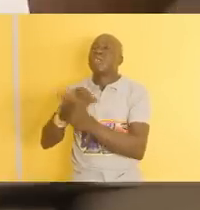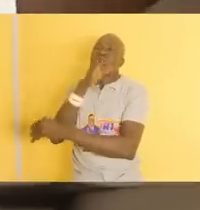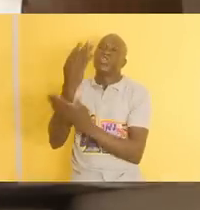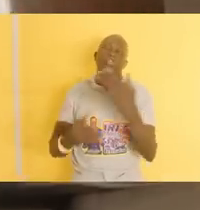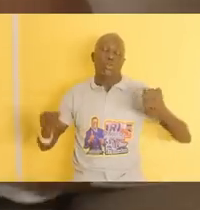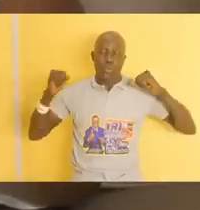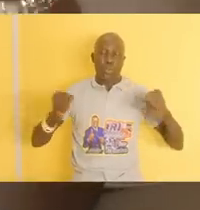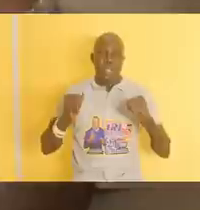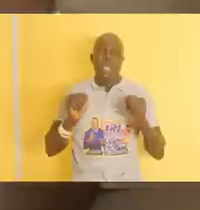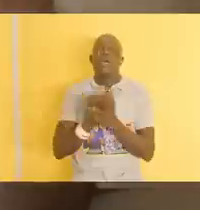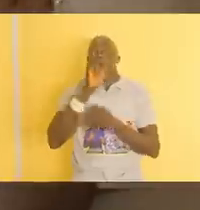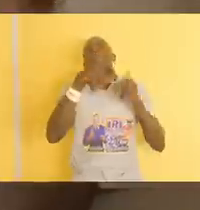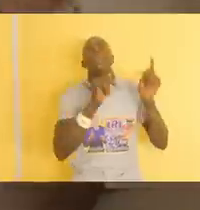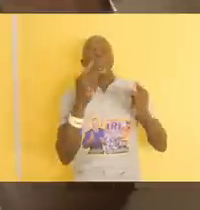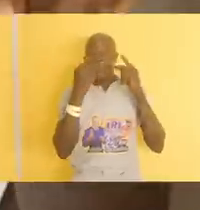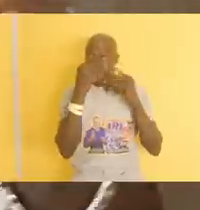I want to buy a dua.